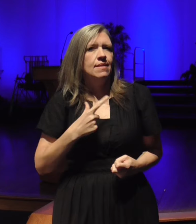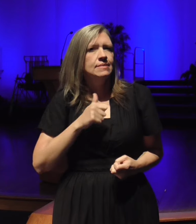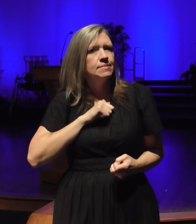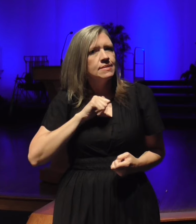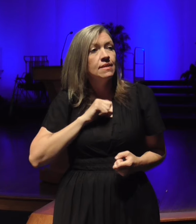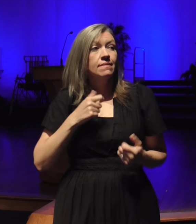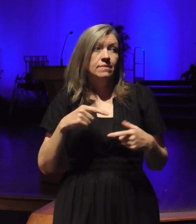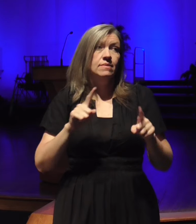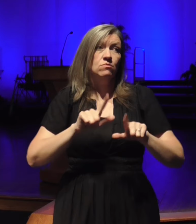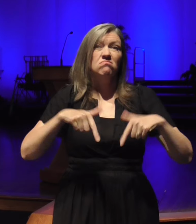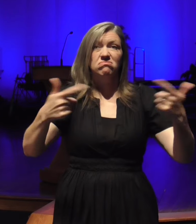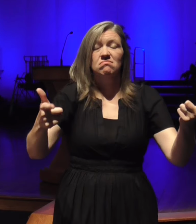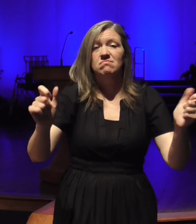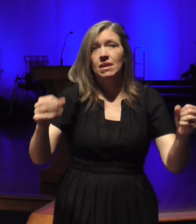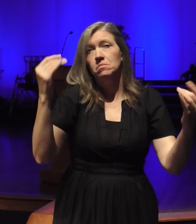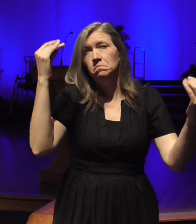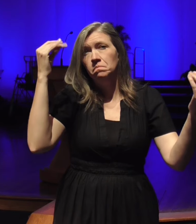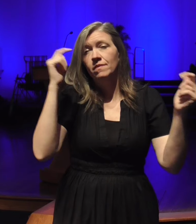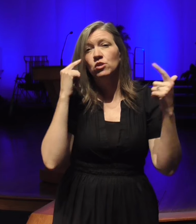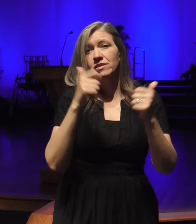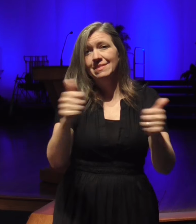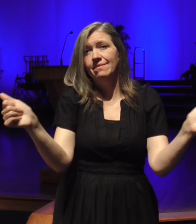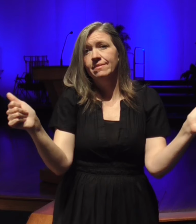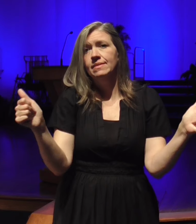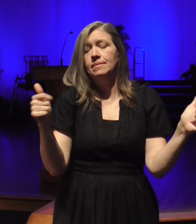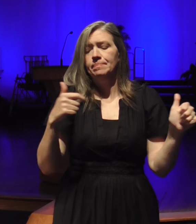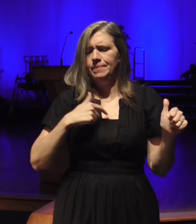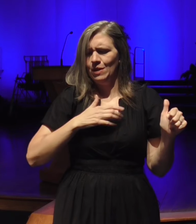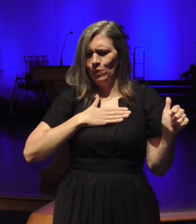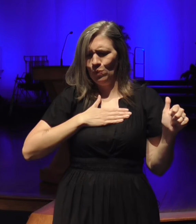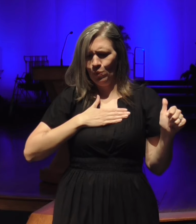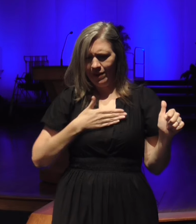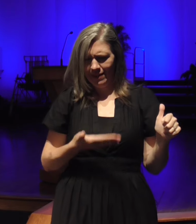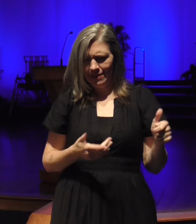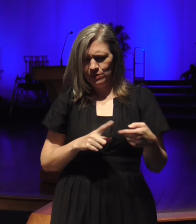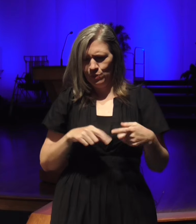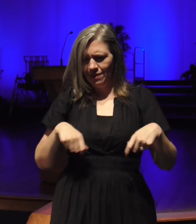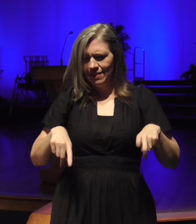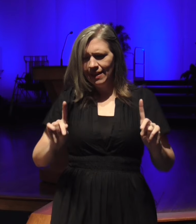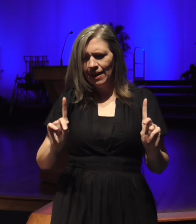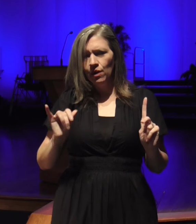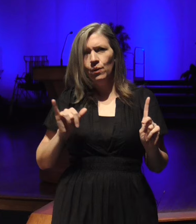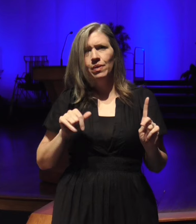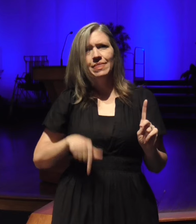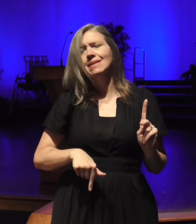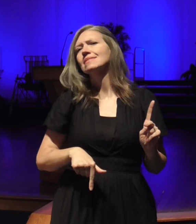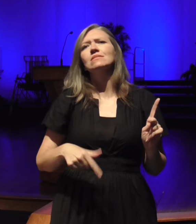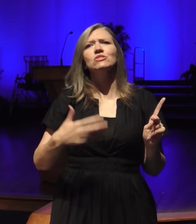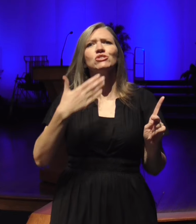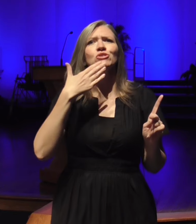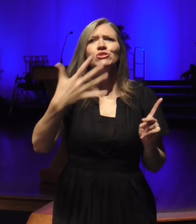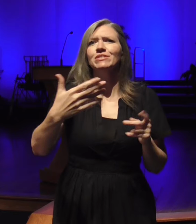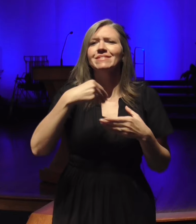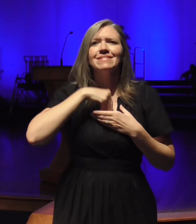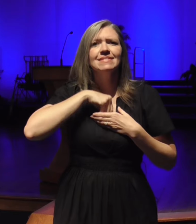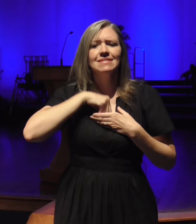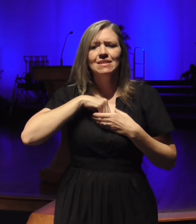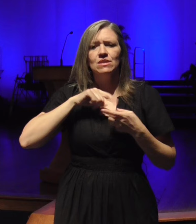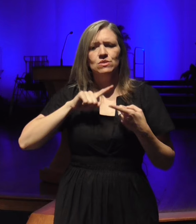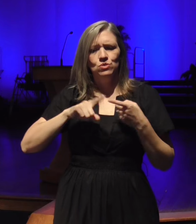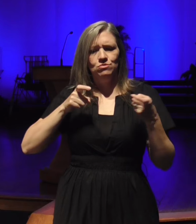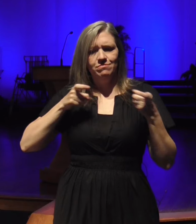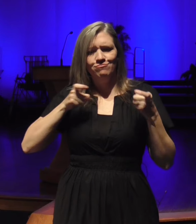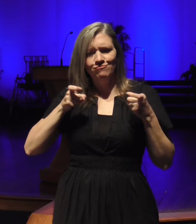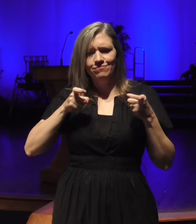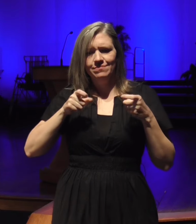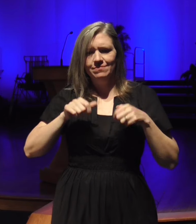good. It's a question I've been asking myself, and I invite you to ask yourself it this morning. Am I